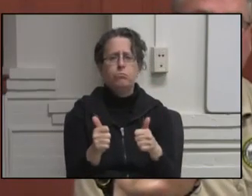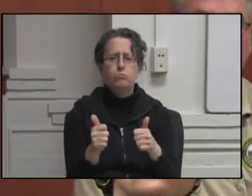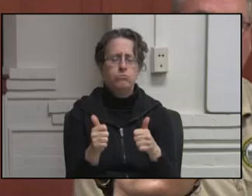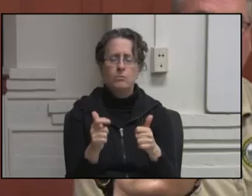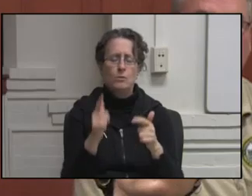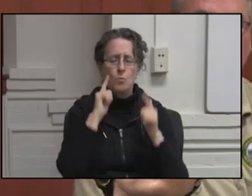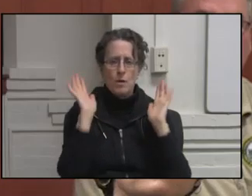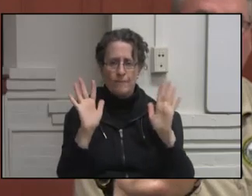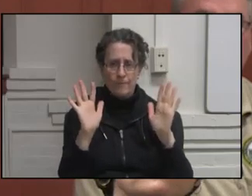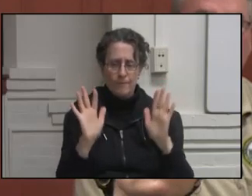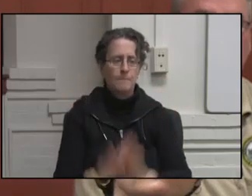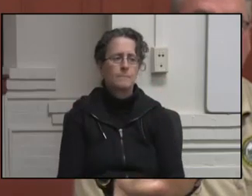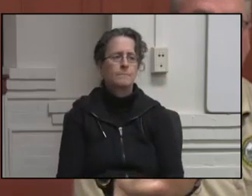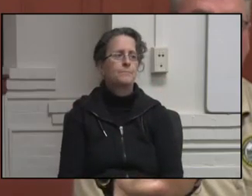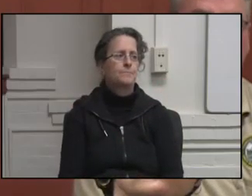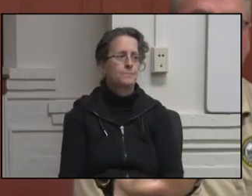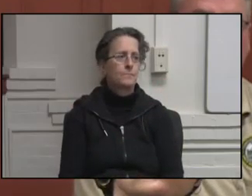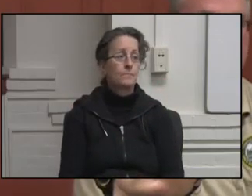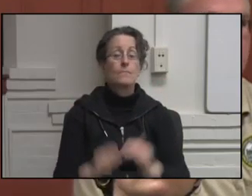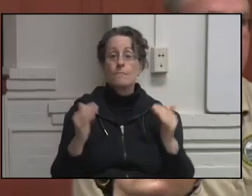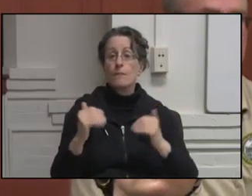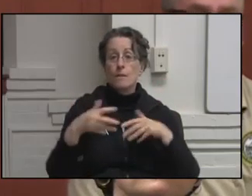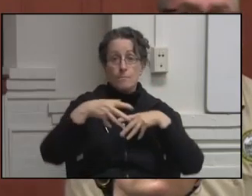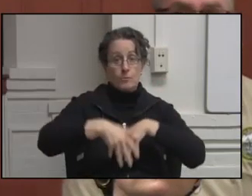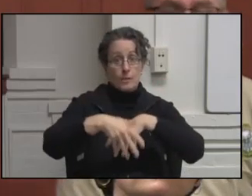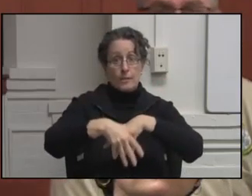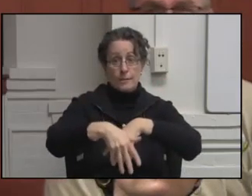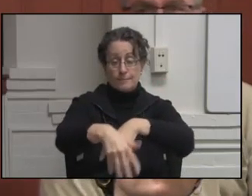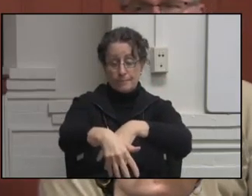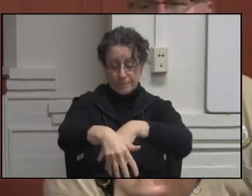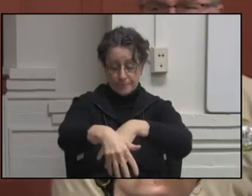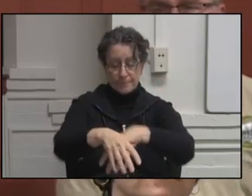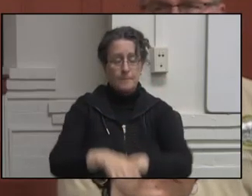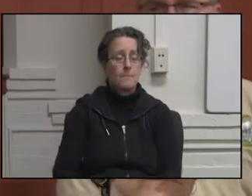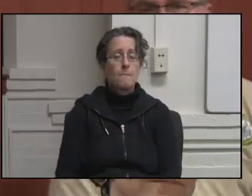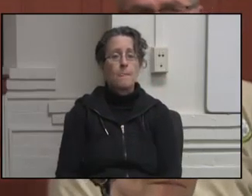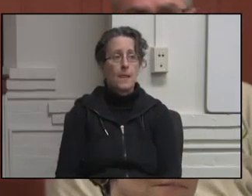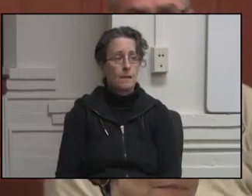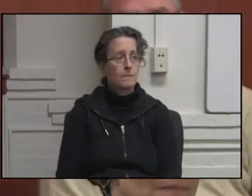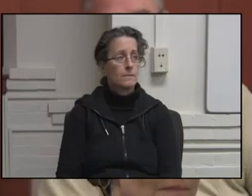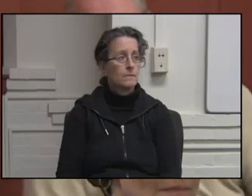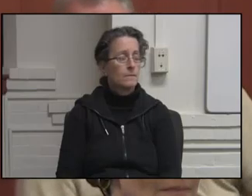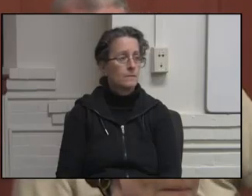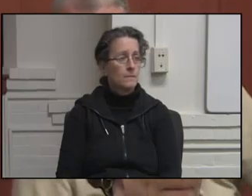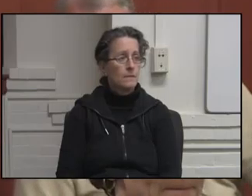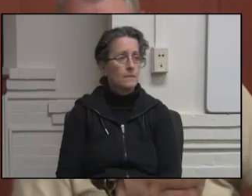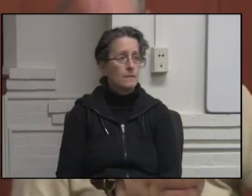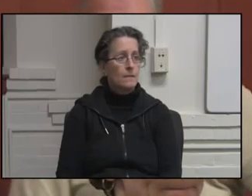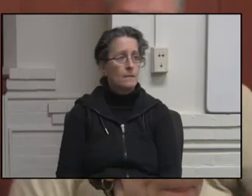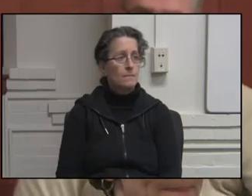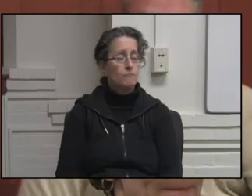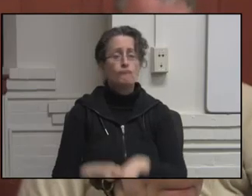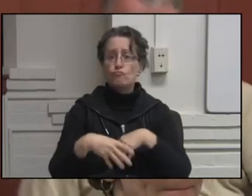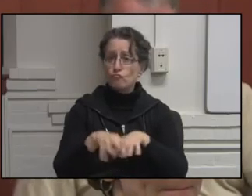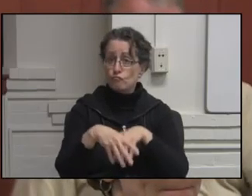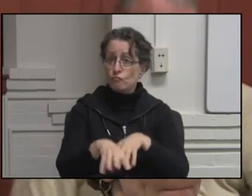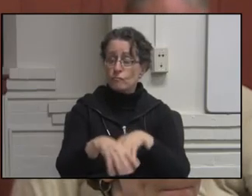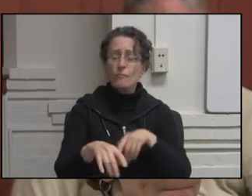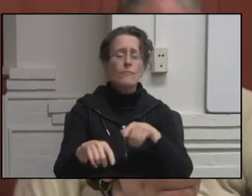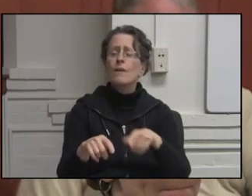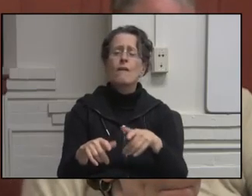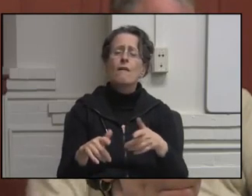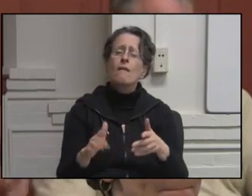And I just want to make a comment about this parade in general, and I think you know, what it does in this day and age of all